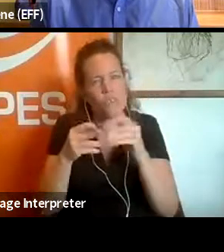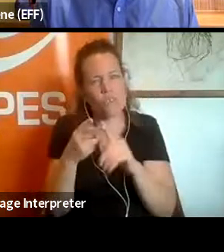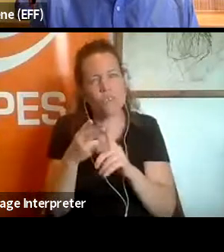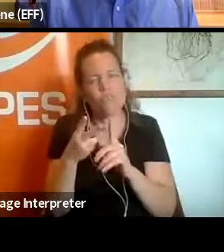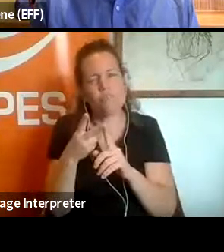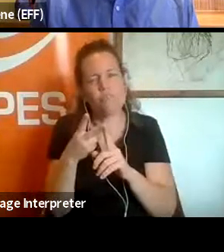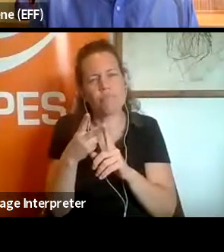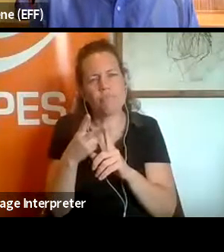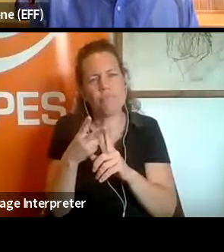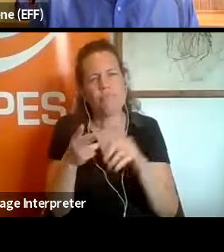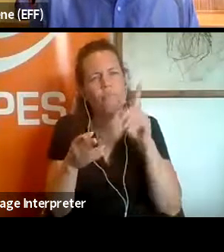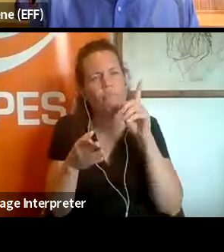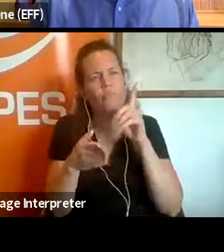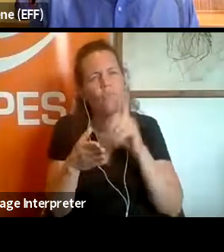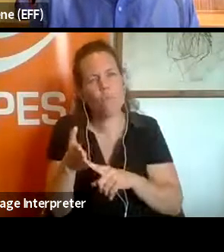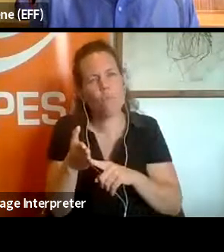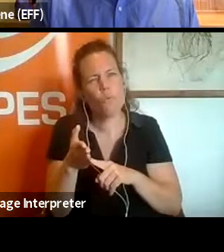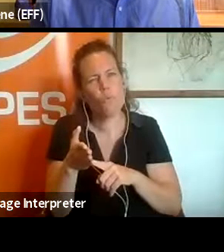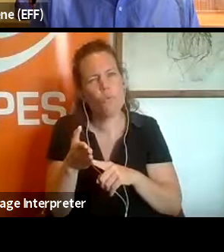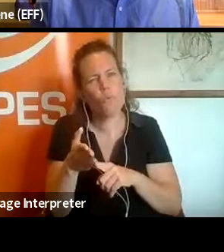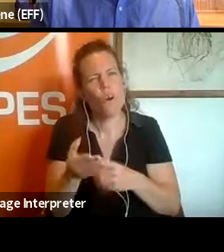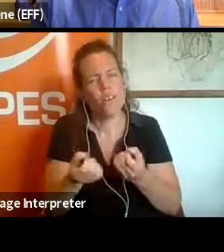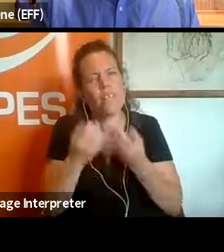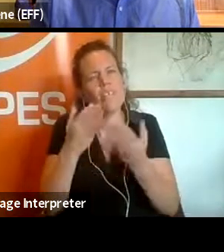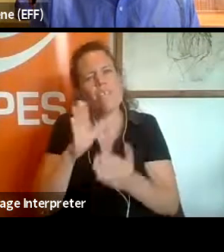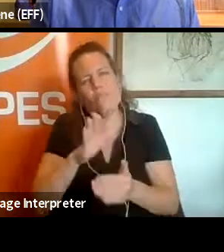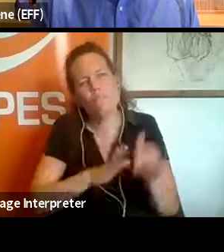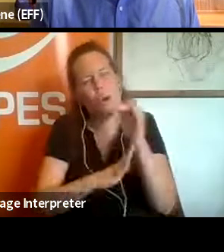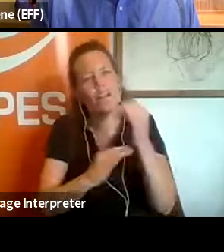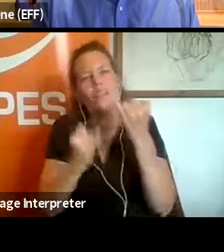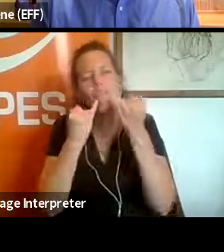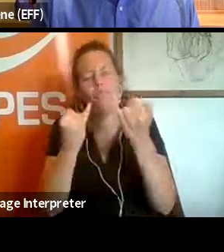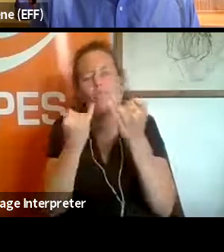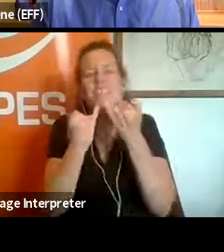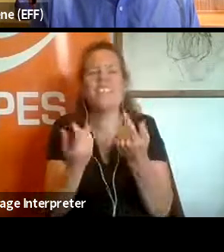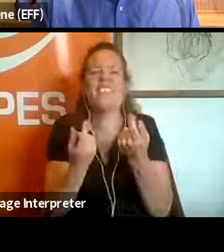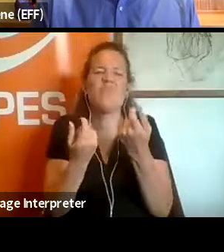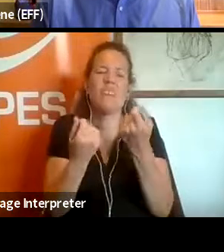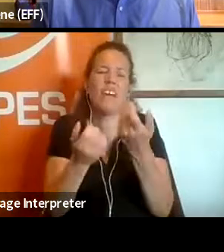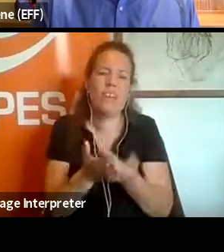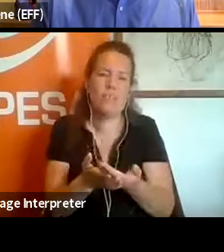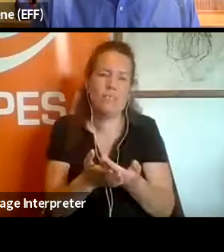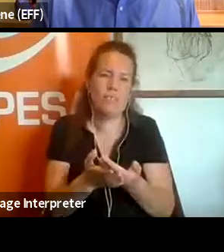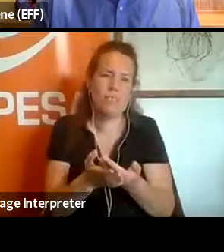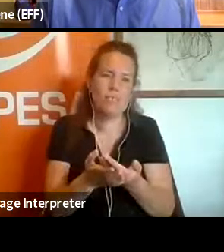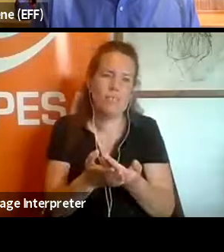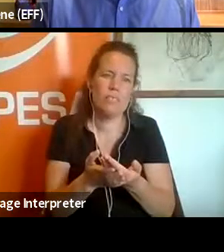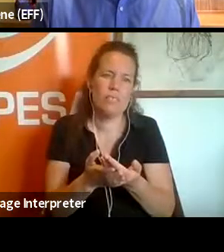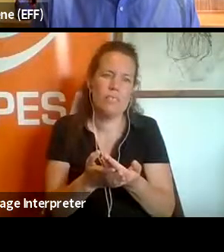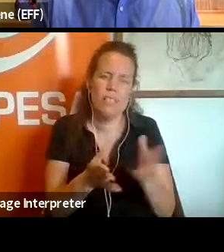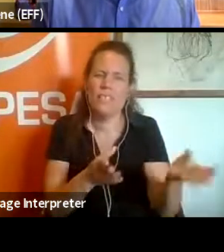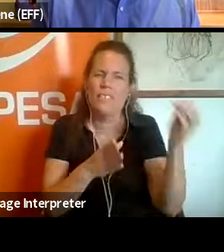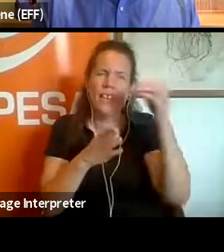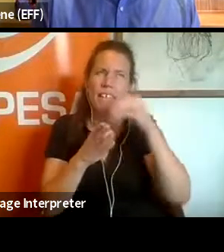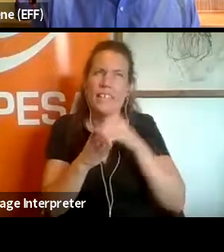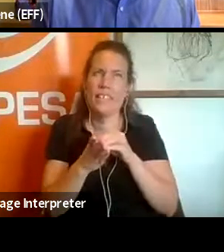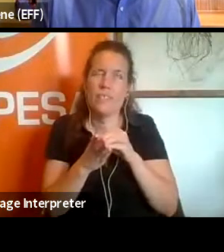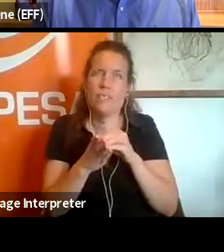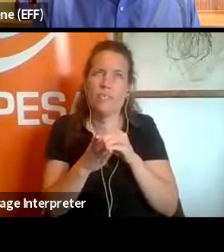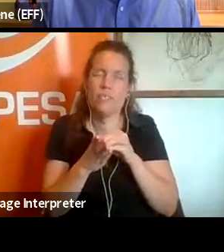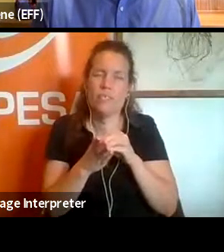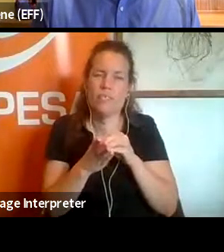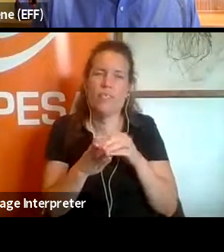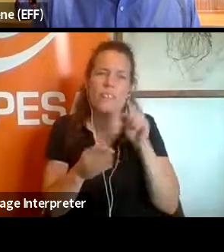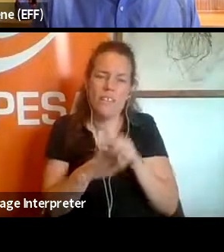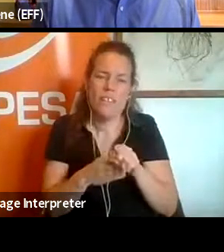would offer better information and value, and to take cognizance of the fact that there's a skills